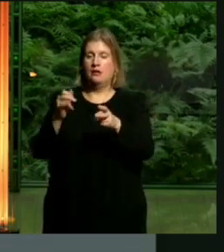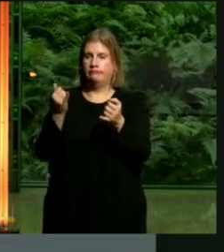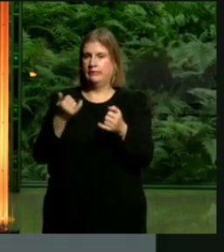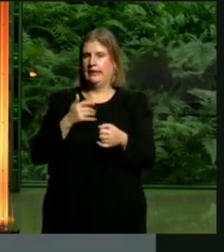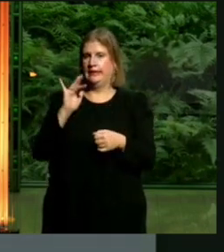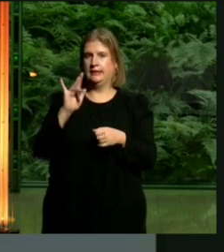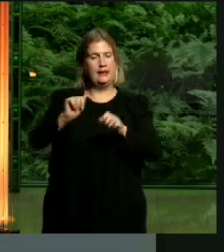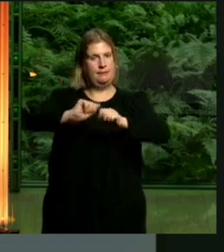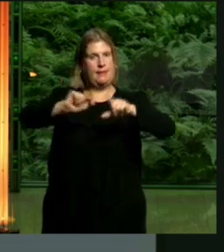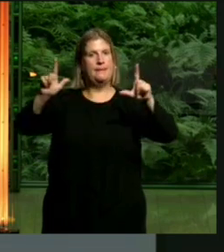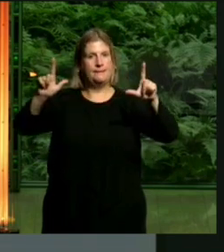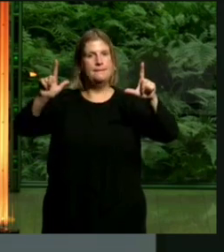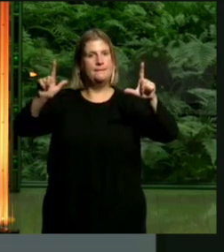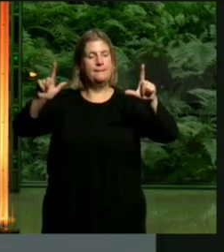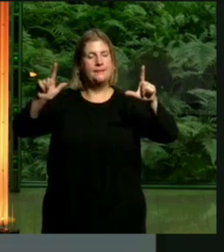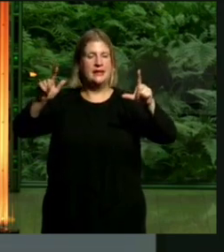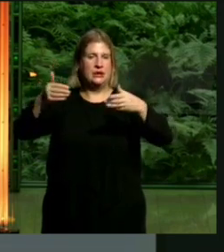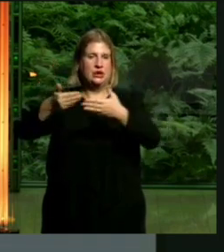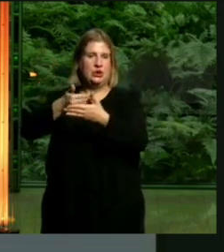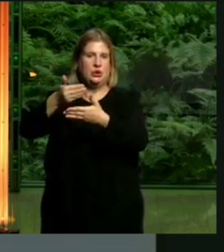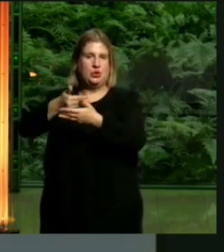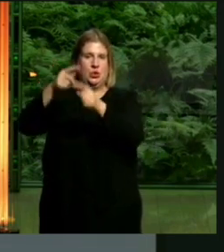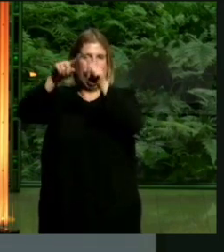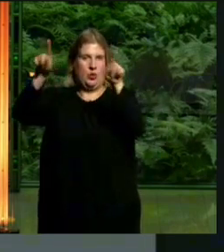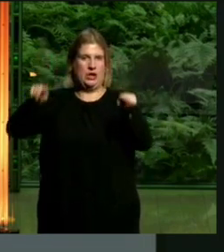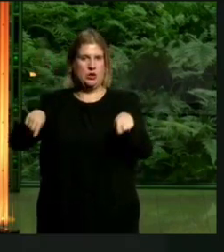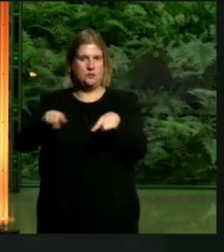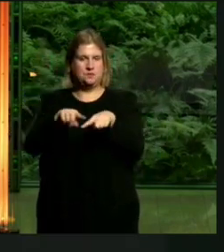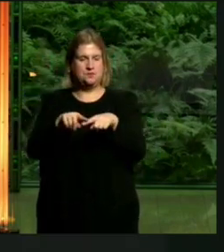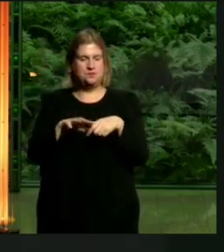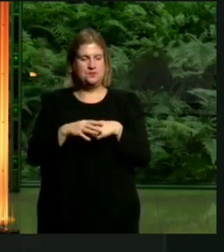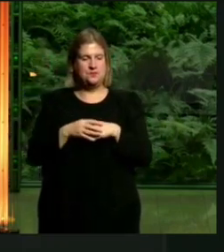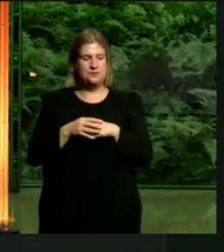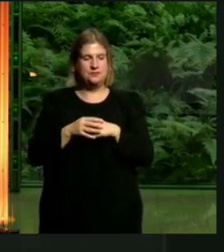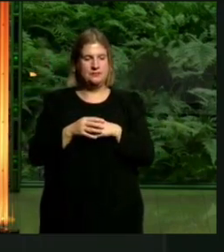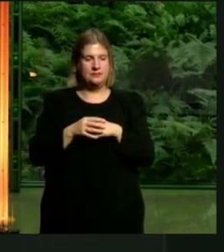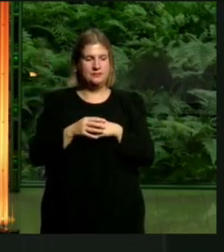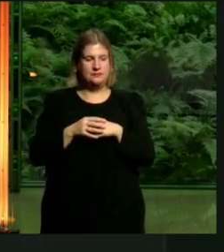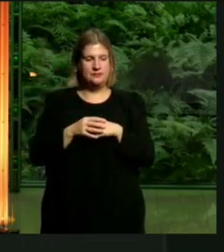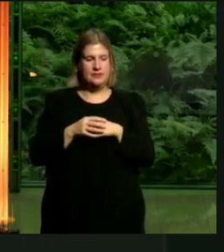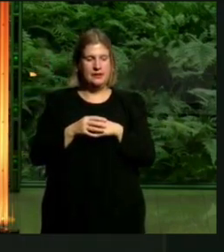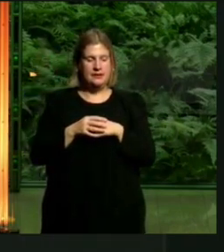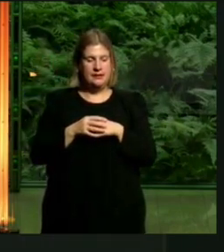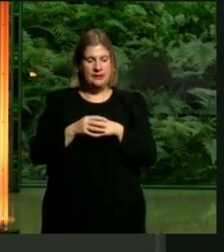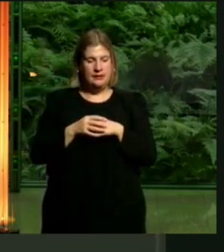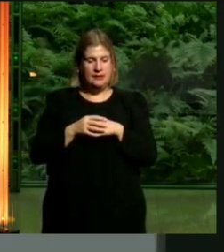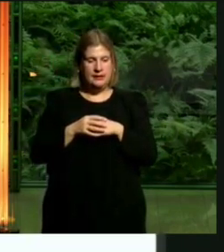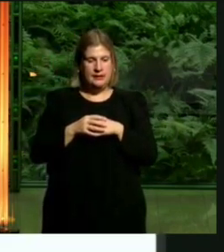in a new window.